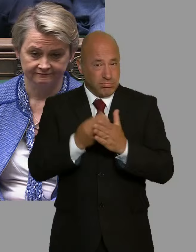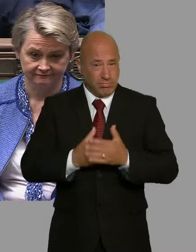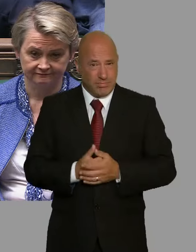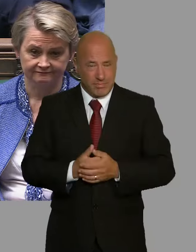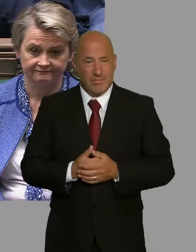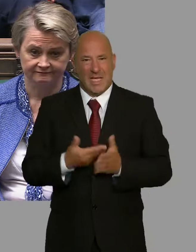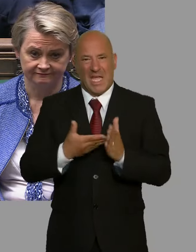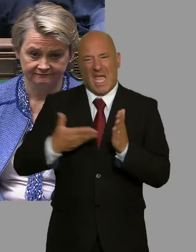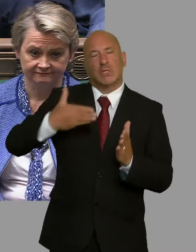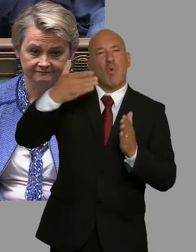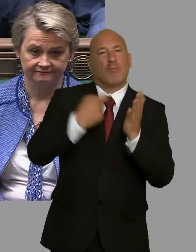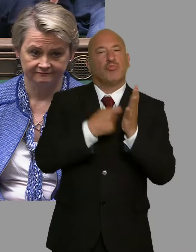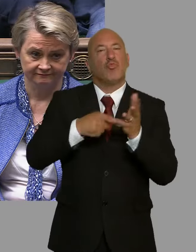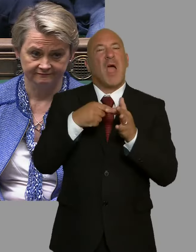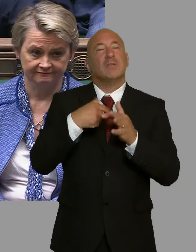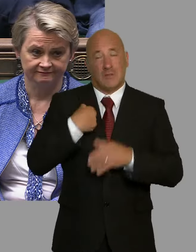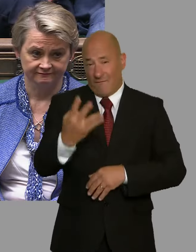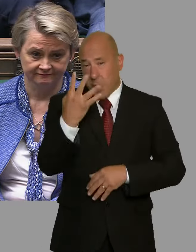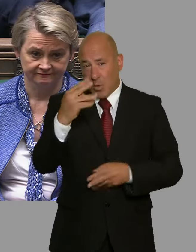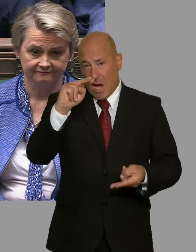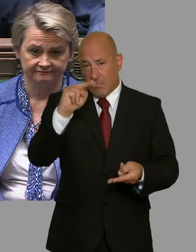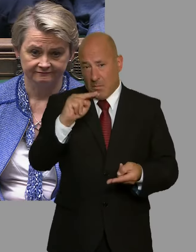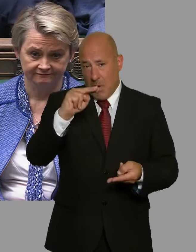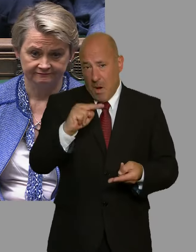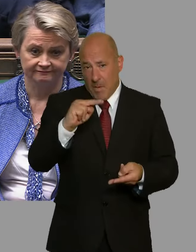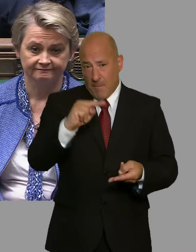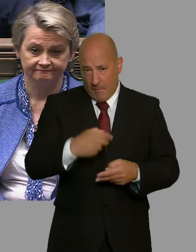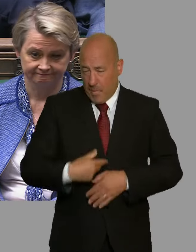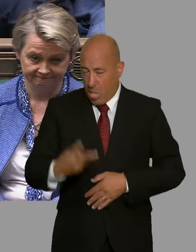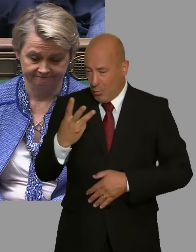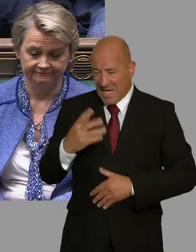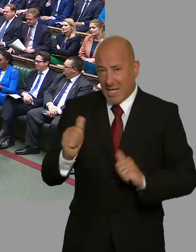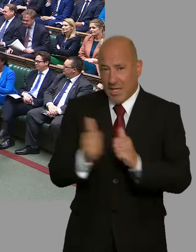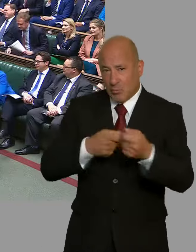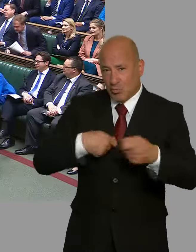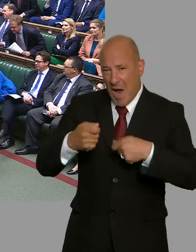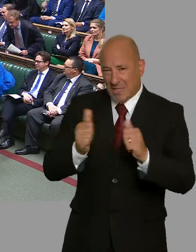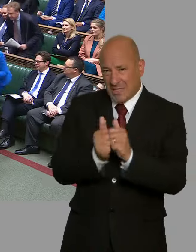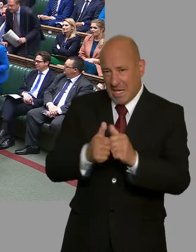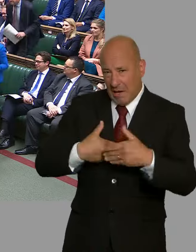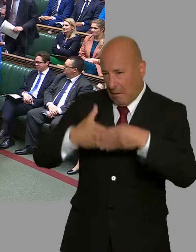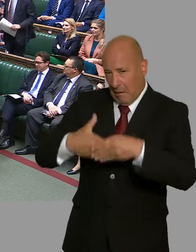They've learned absolutely nothing and they're going absolutely nowhere.